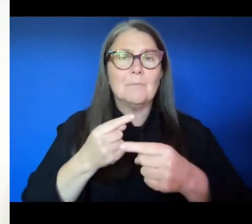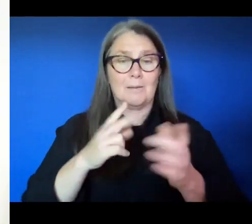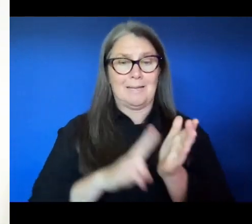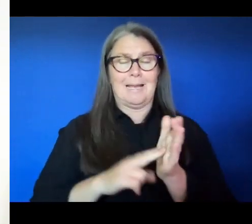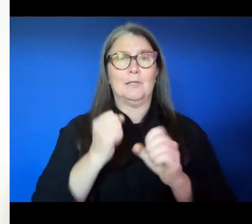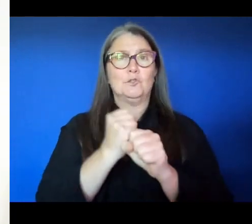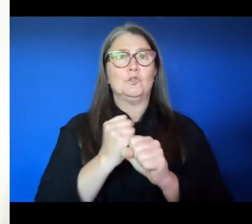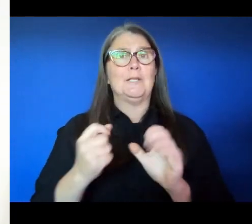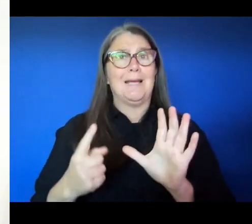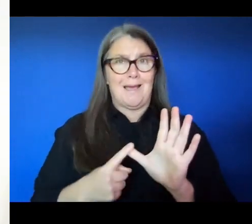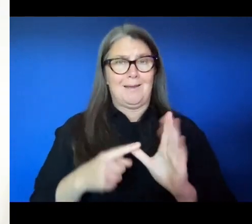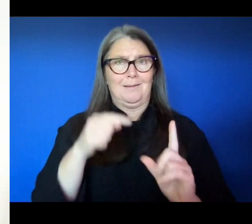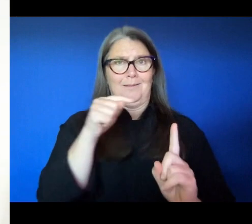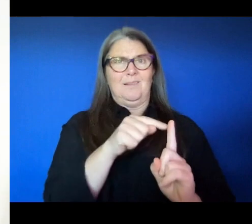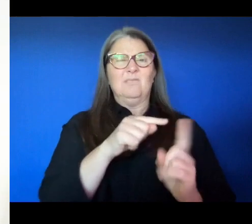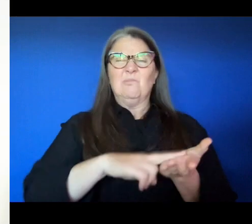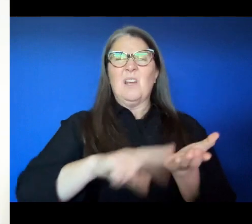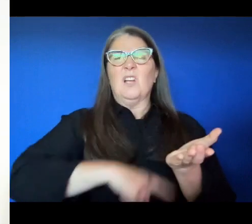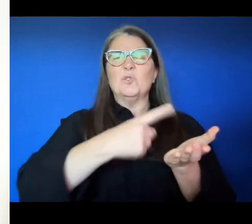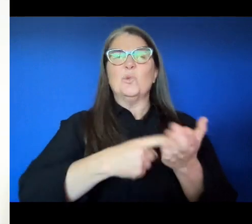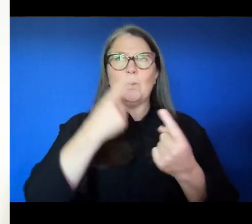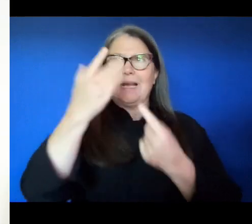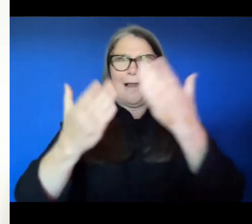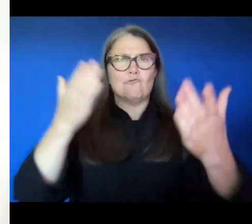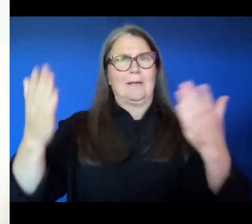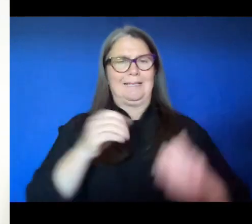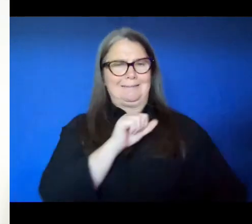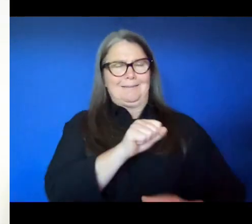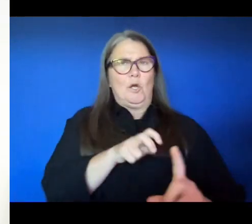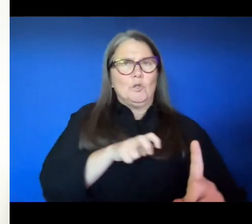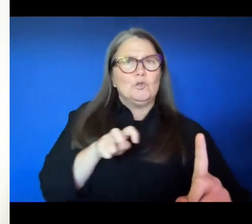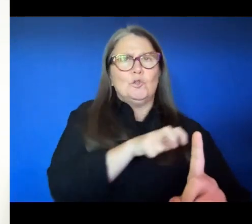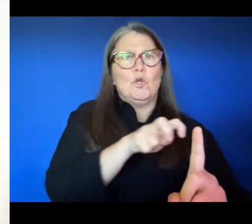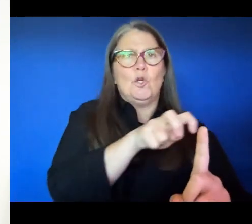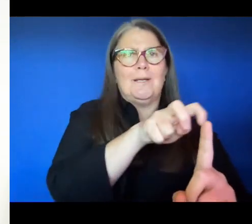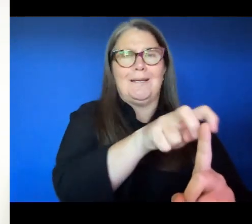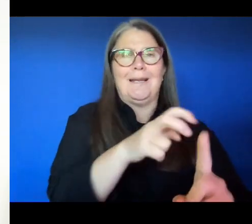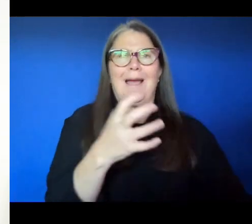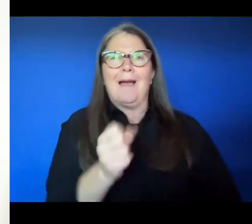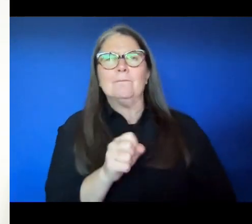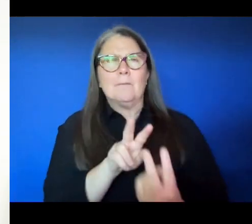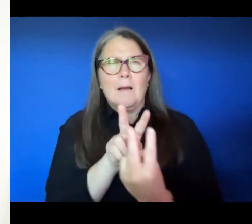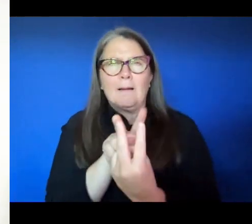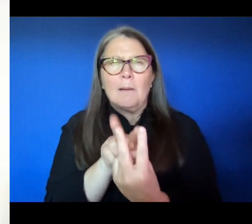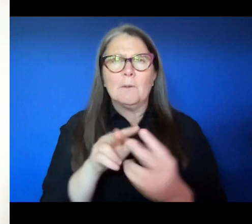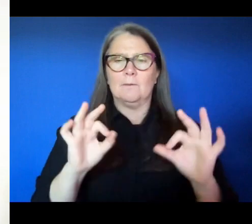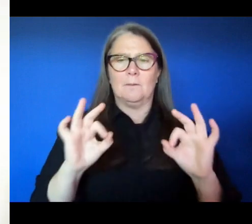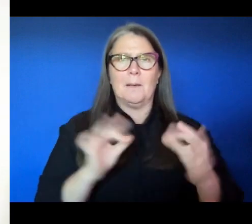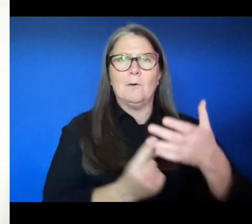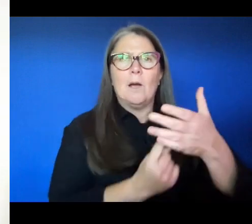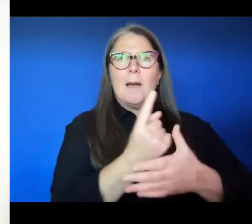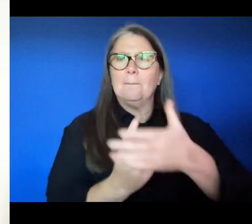reconciliation journey. We've got a couple of big marked events going on at the moment, and one of them is